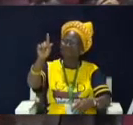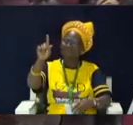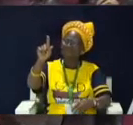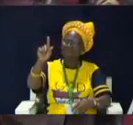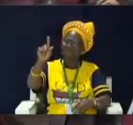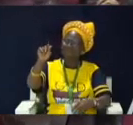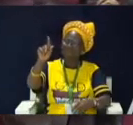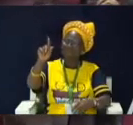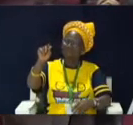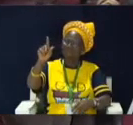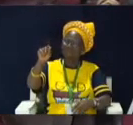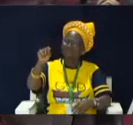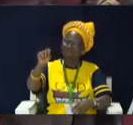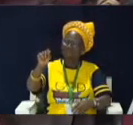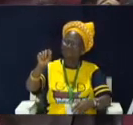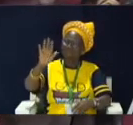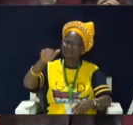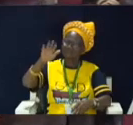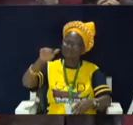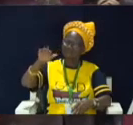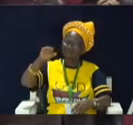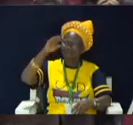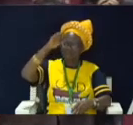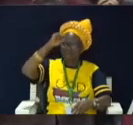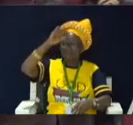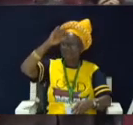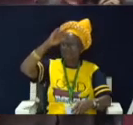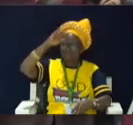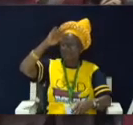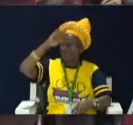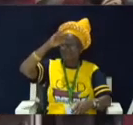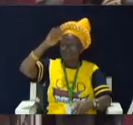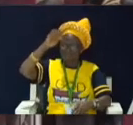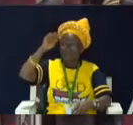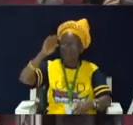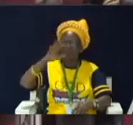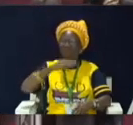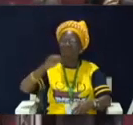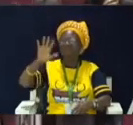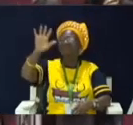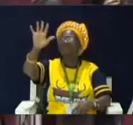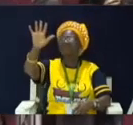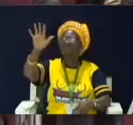15 boys and 5 girls.